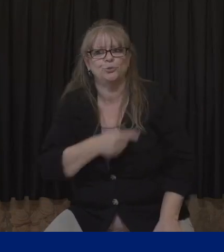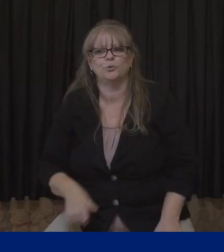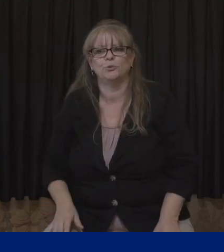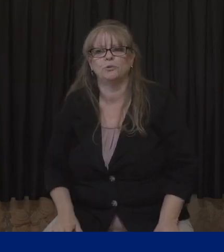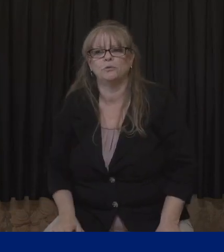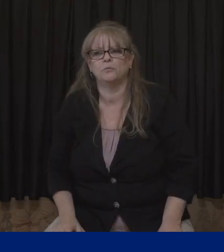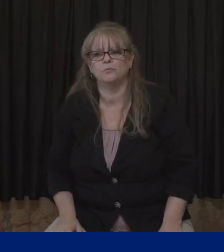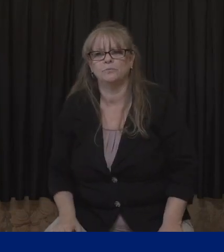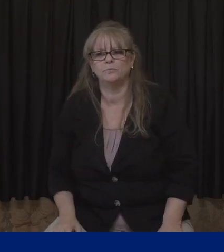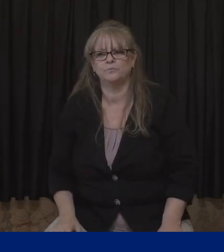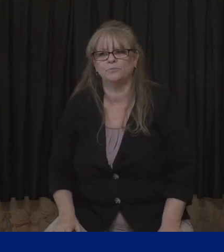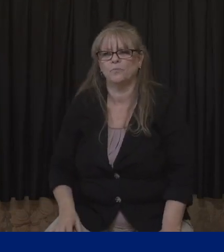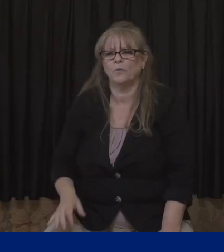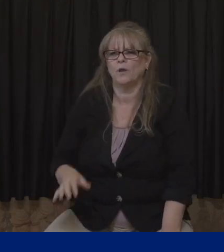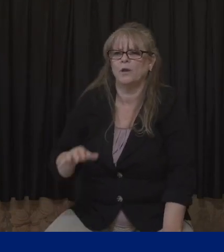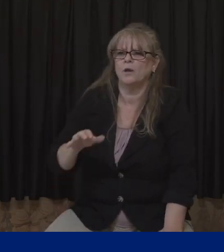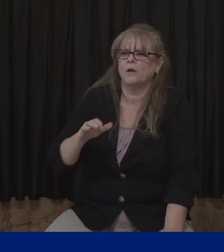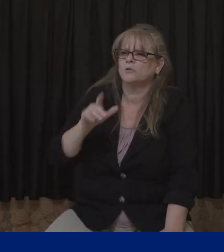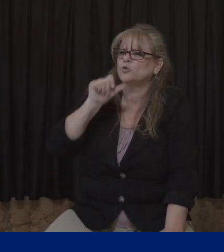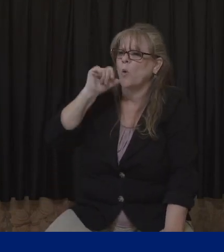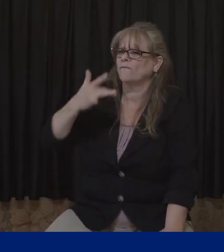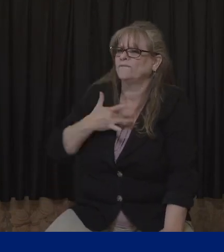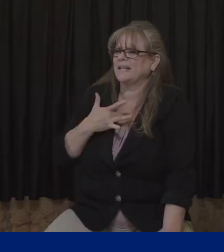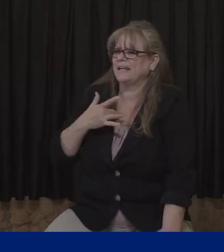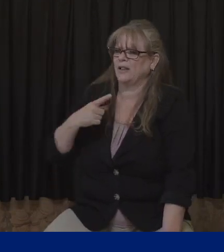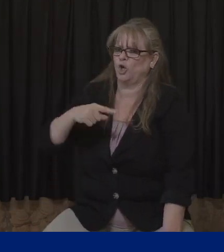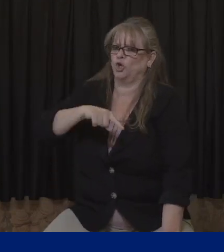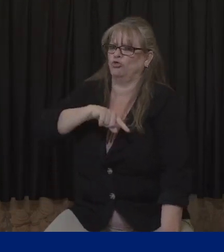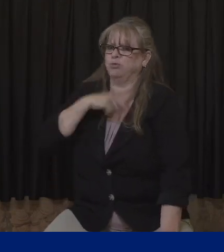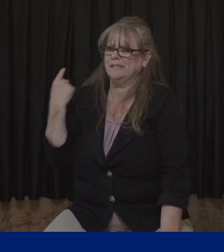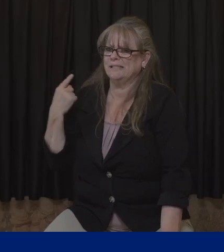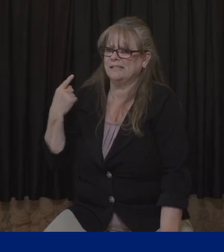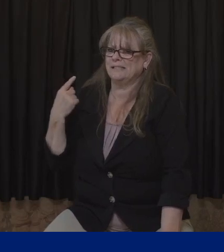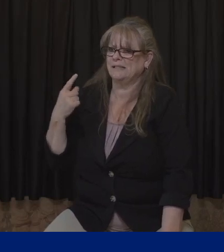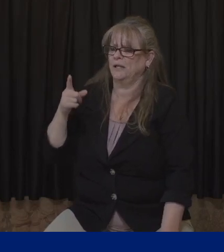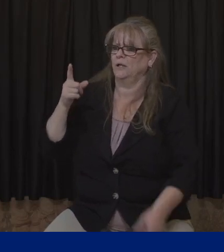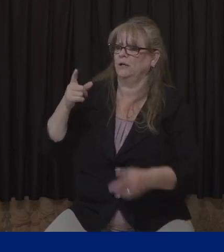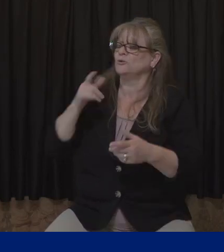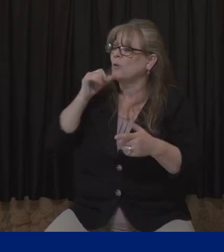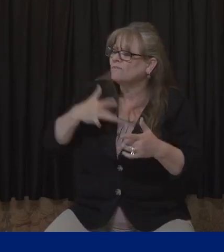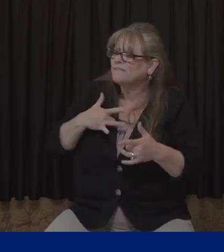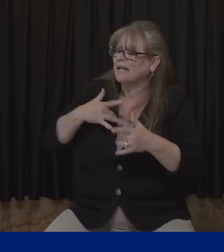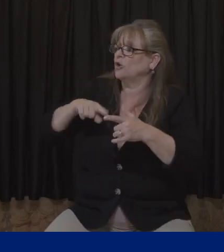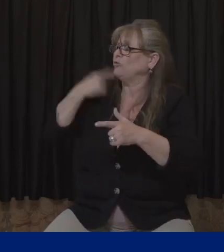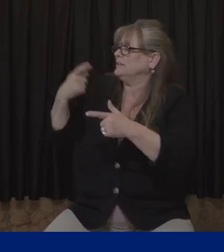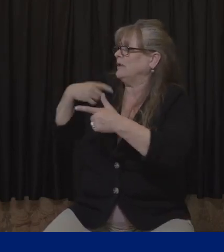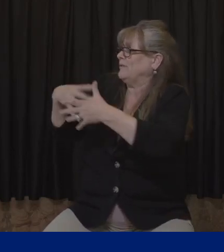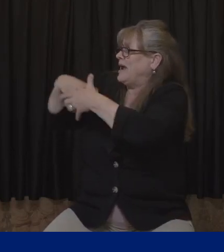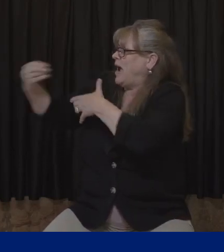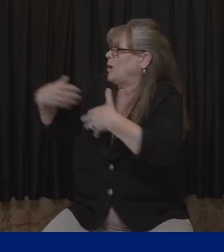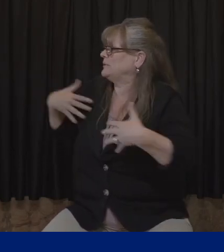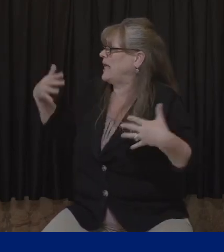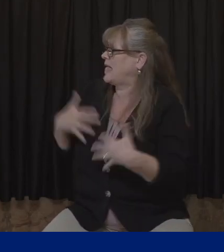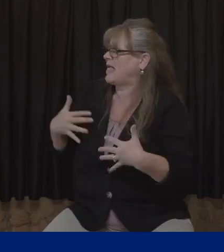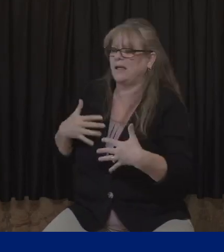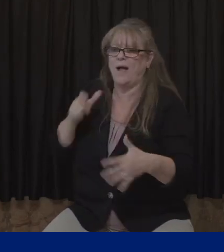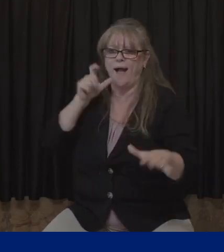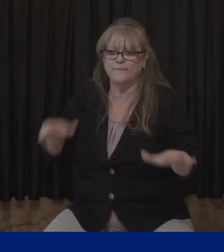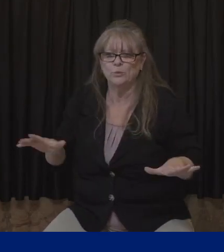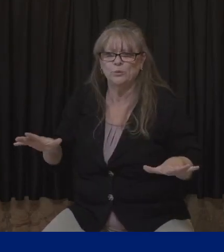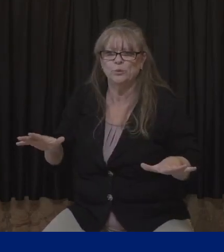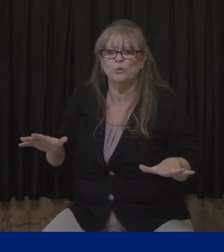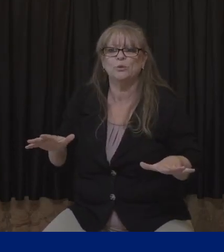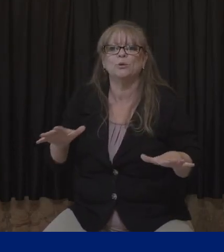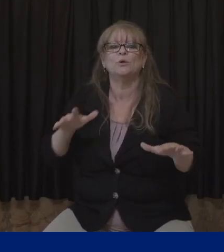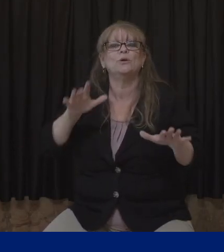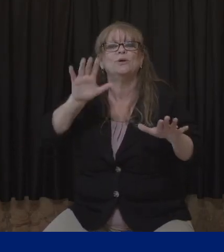don't want to. Nobody should feel that you have to go out in a group of 10 now. That's simply permitted. The safest thing to do, you're safer at home. It's safer to be